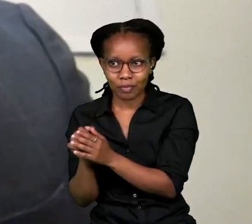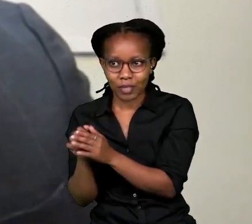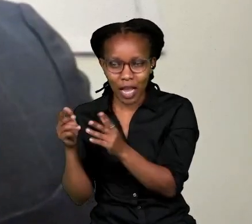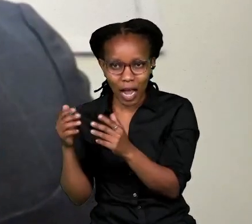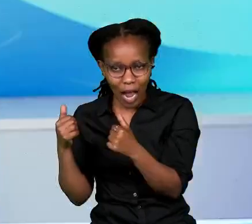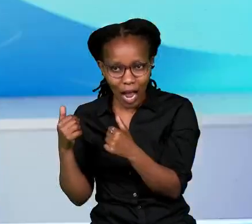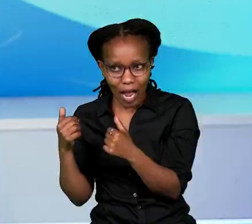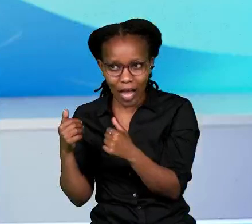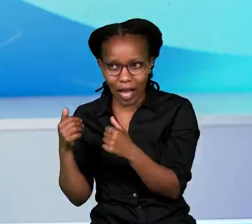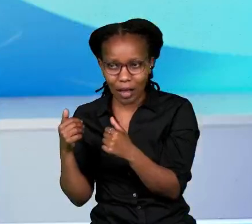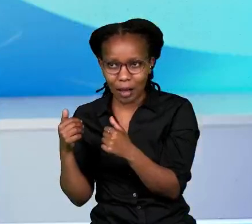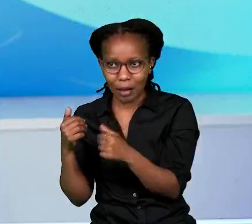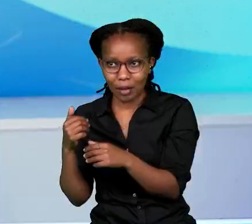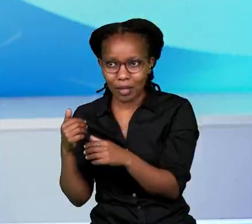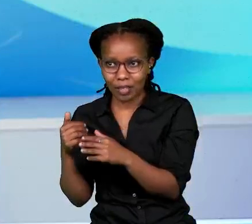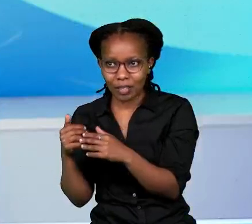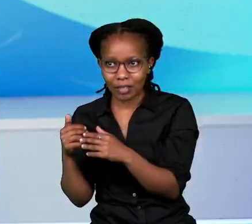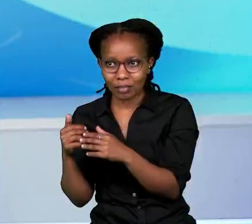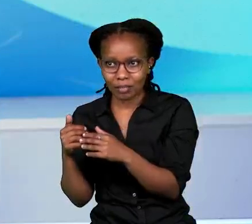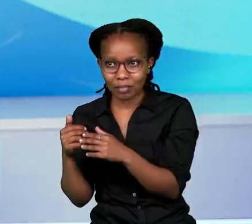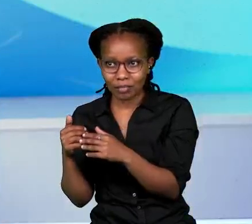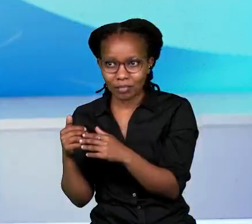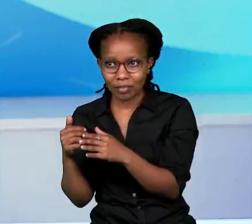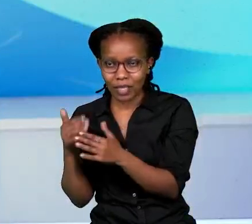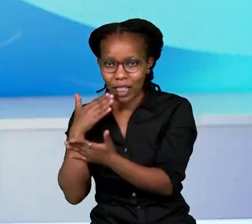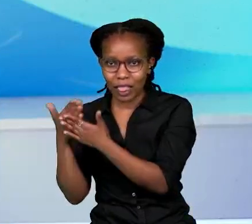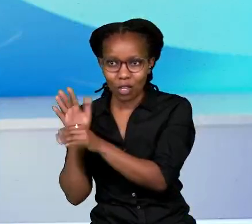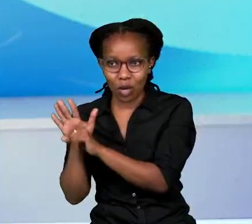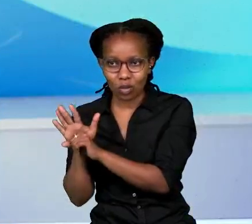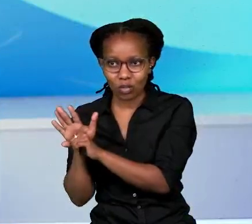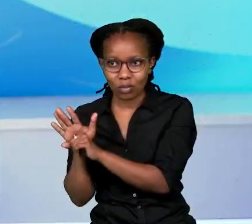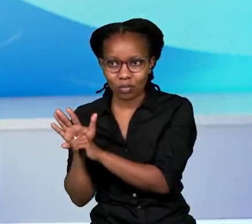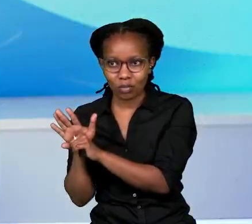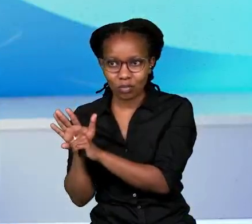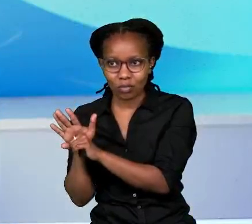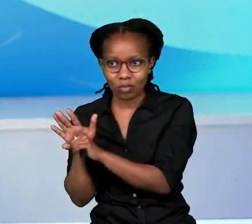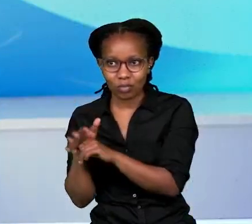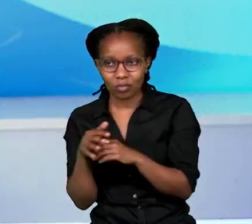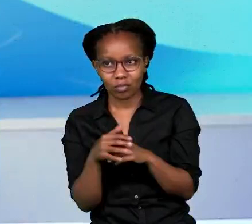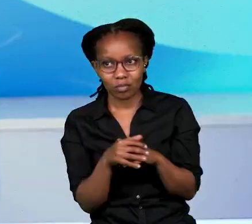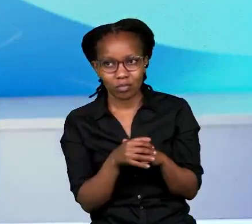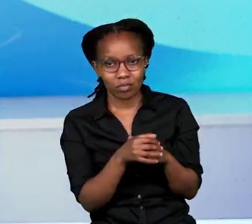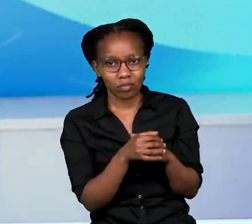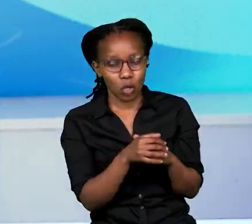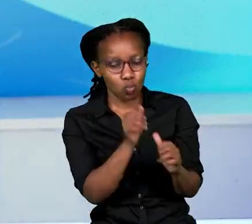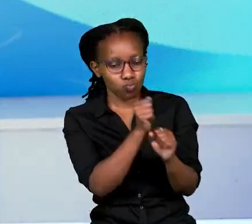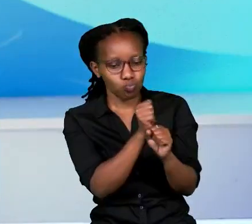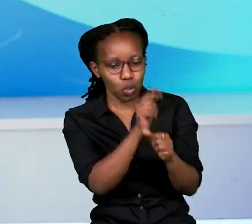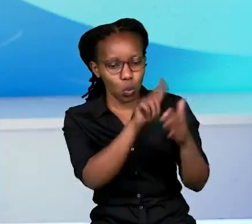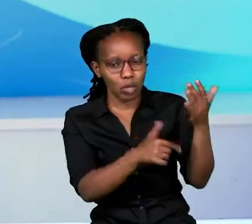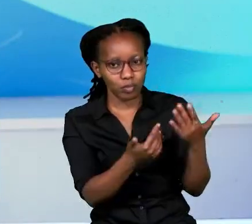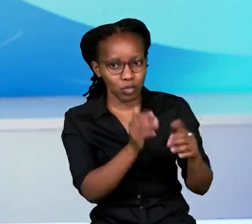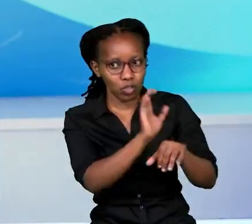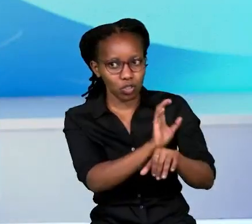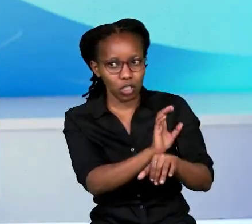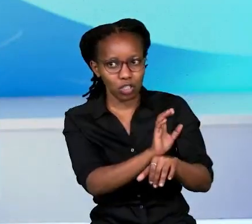to. Nitashukuru sana mchungaji, if you allow me. Thank you very much. He has allowed me. Now, what are we going to do to these churches